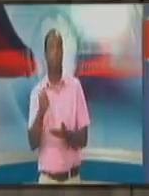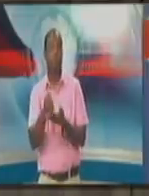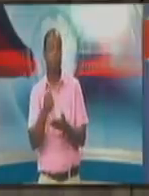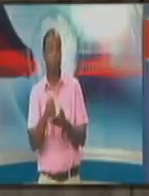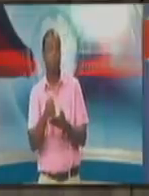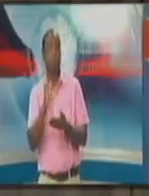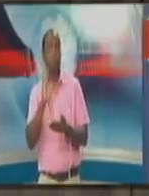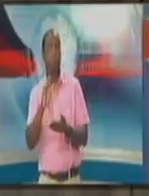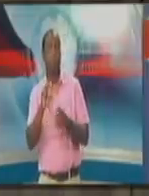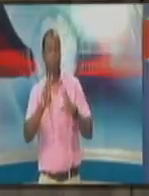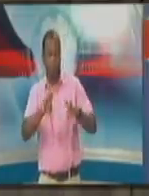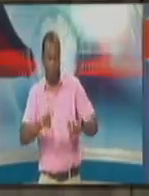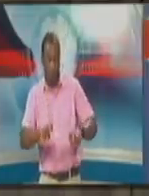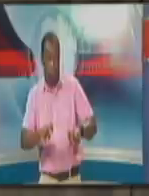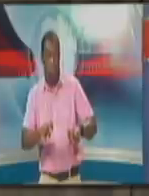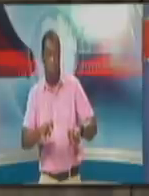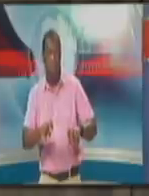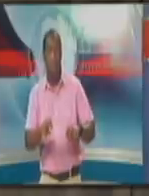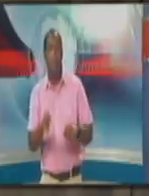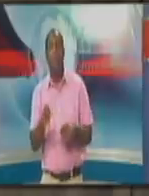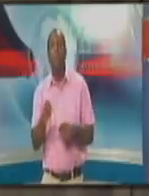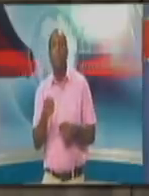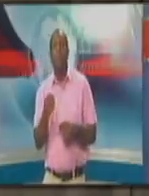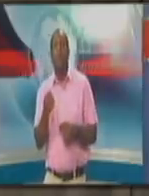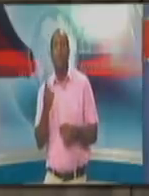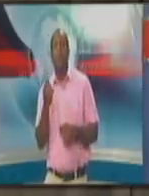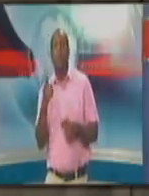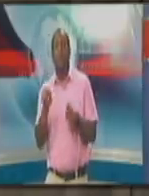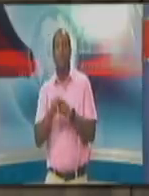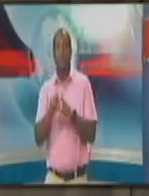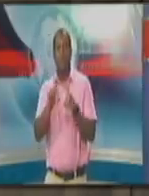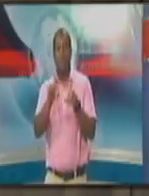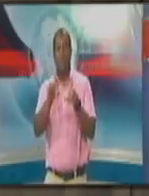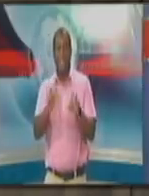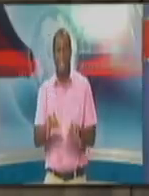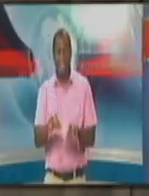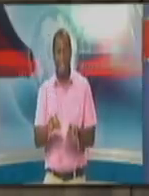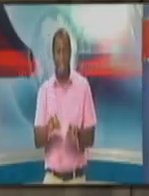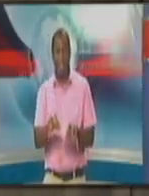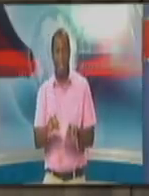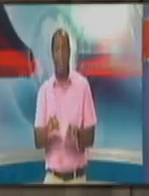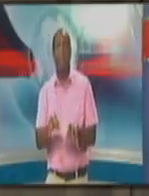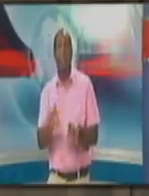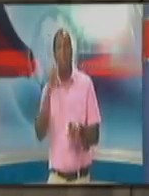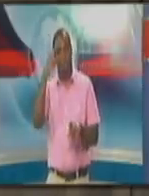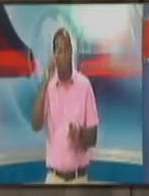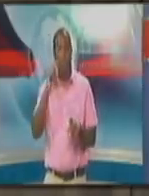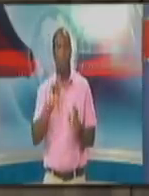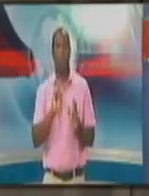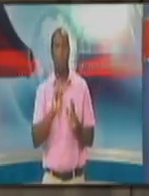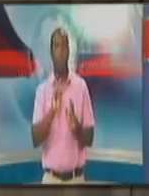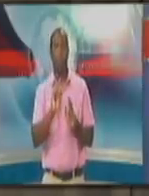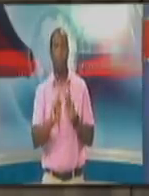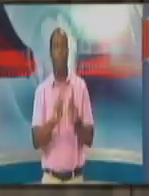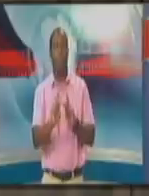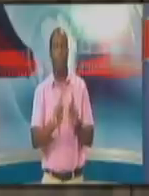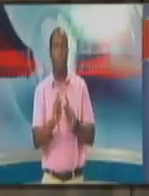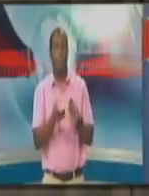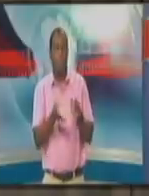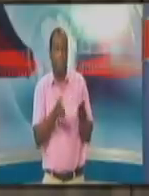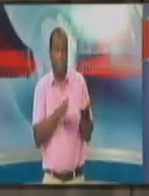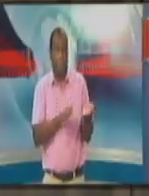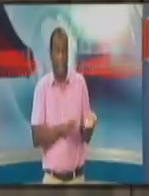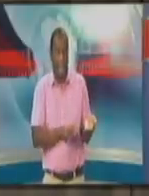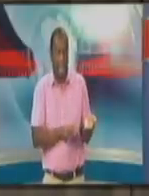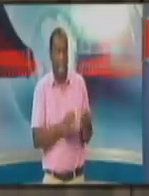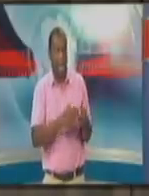this testing would have actually started way back since March 7th, and it continues. The last test we would have done was the 21st of March,